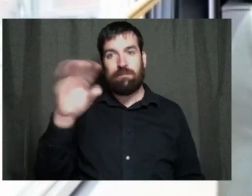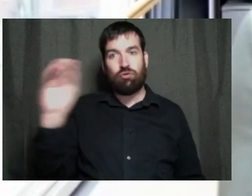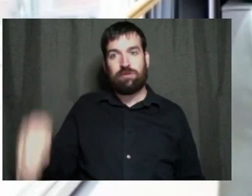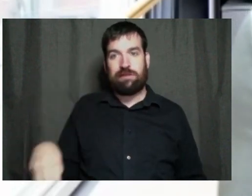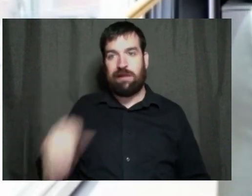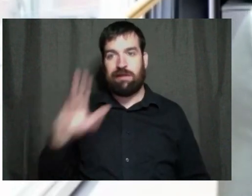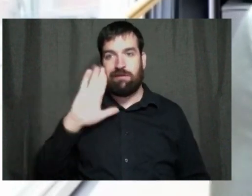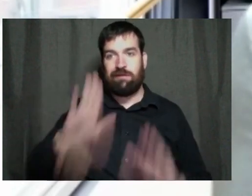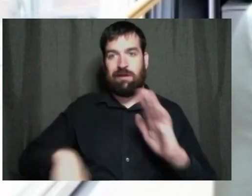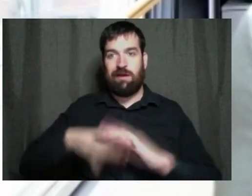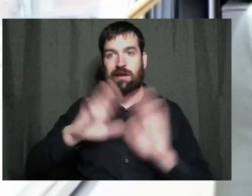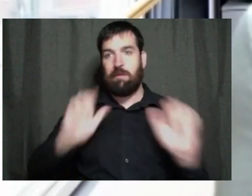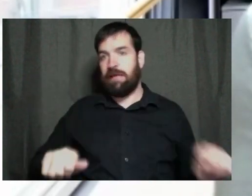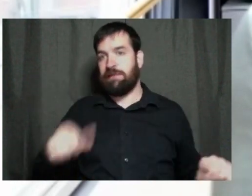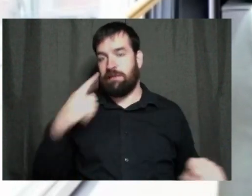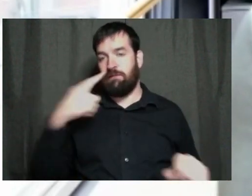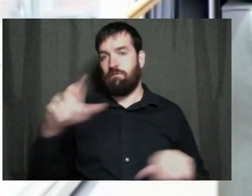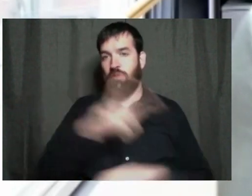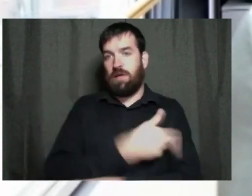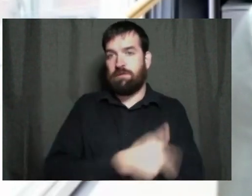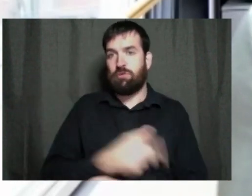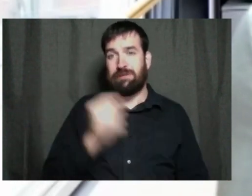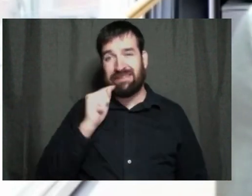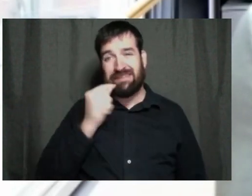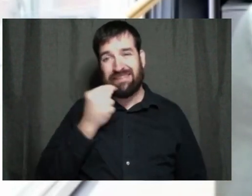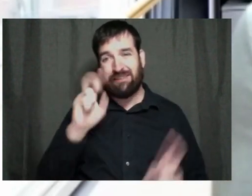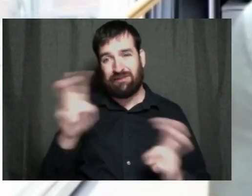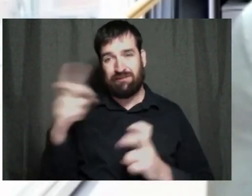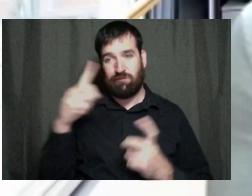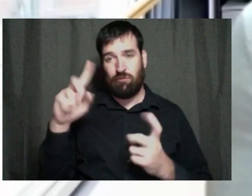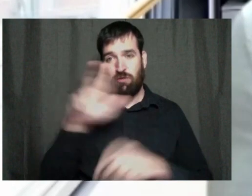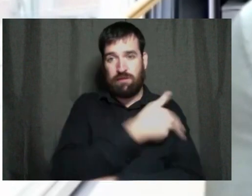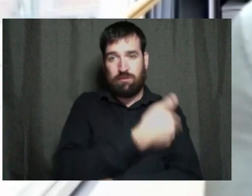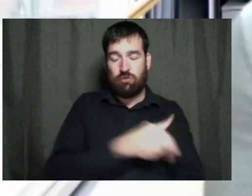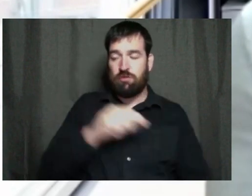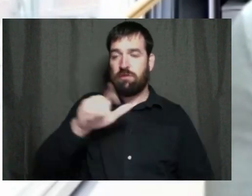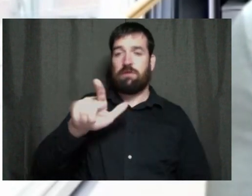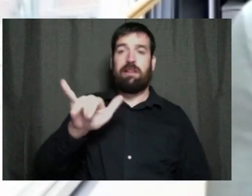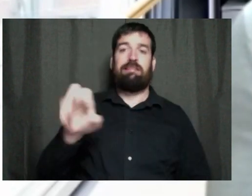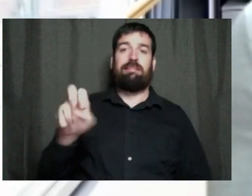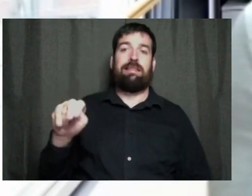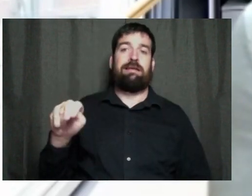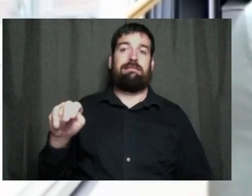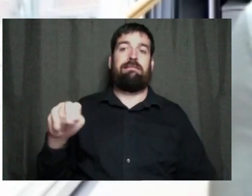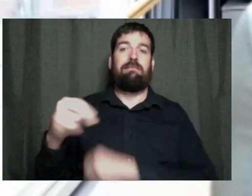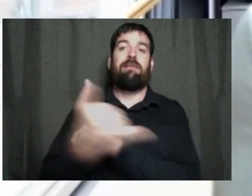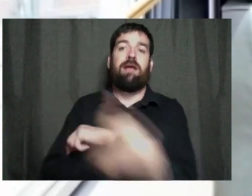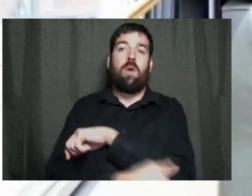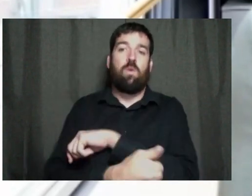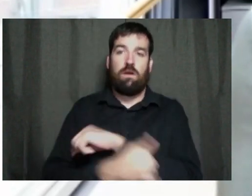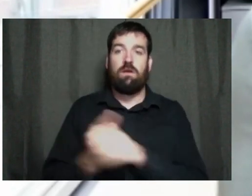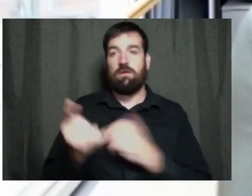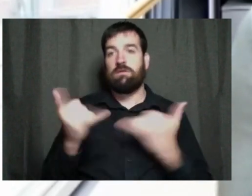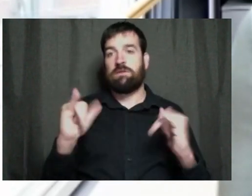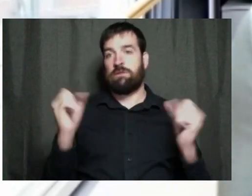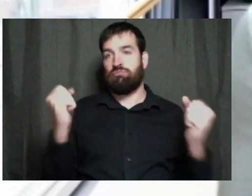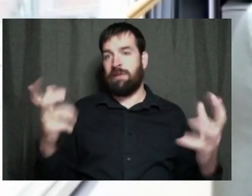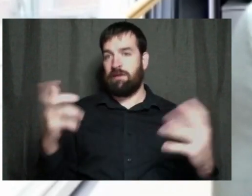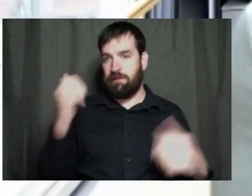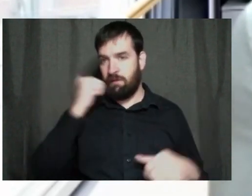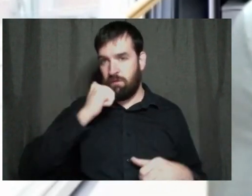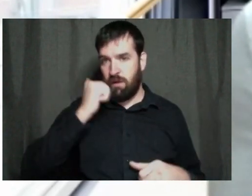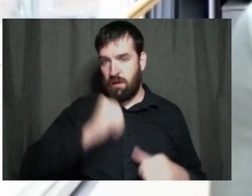a hospital this size. I think Lynn County is still seeing quite a few every day. So